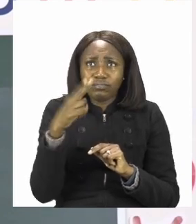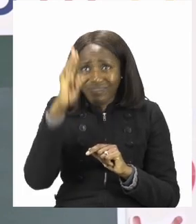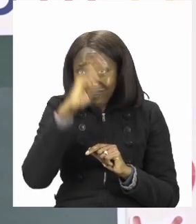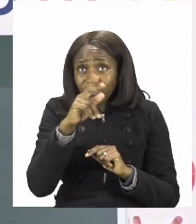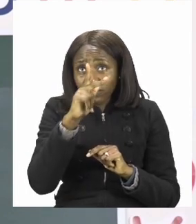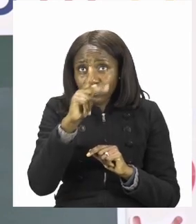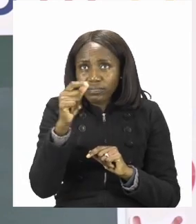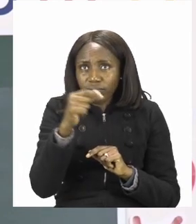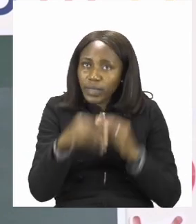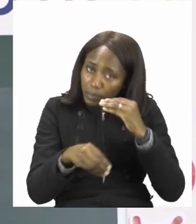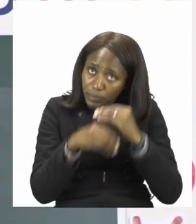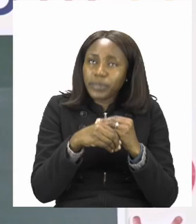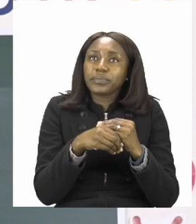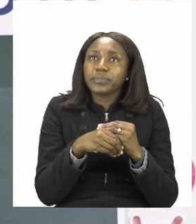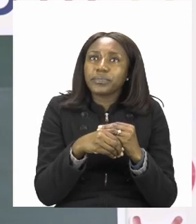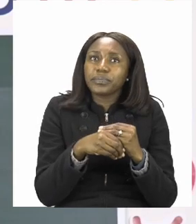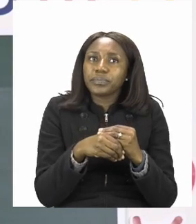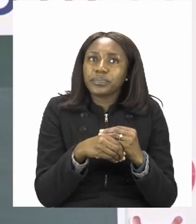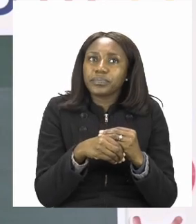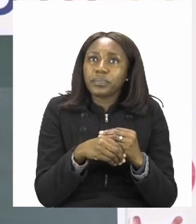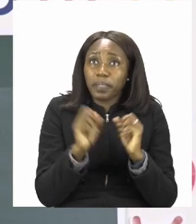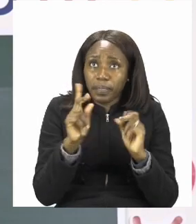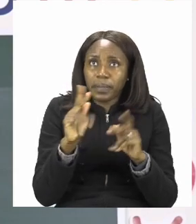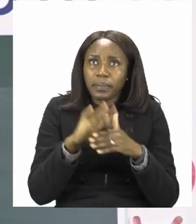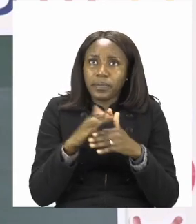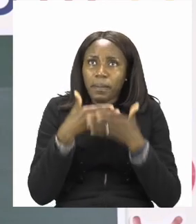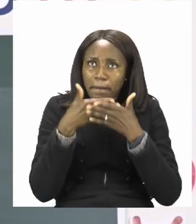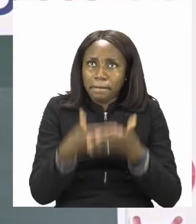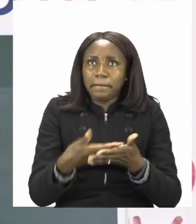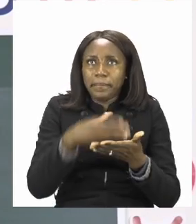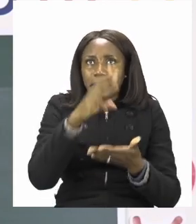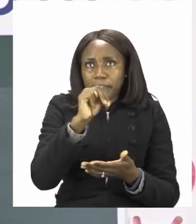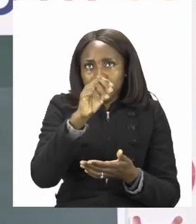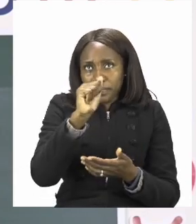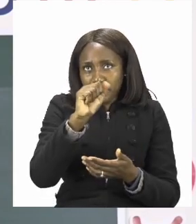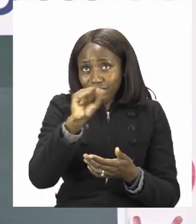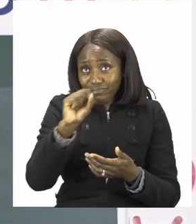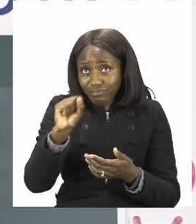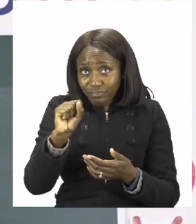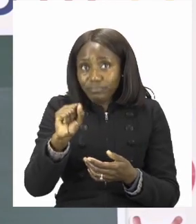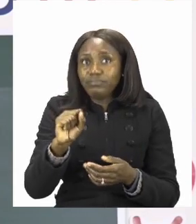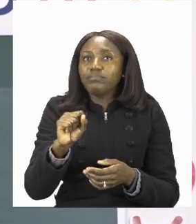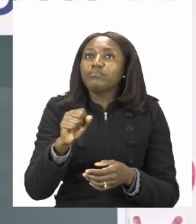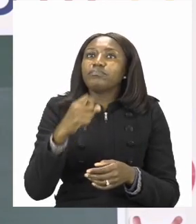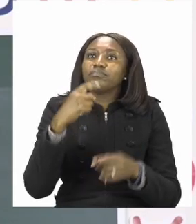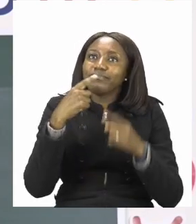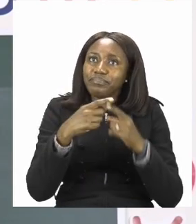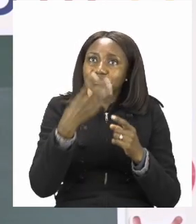correct. Remember, we are dealing with mass. So you need to say 6